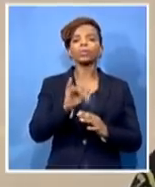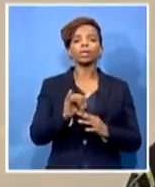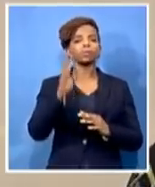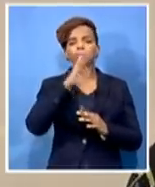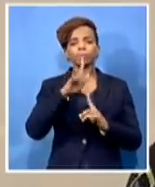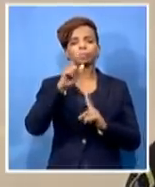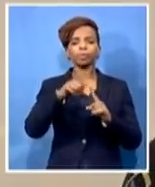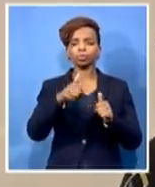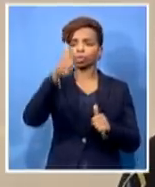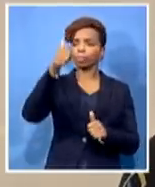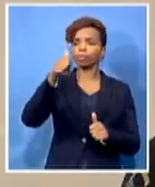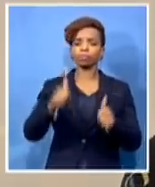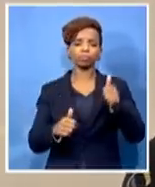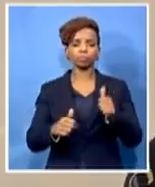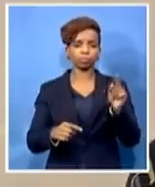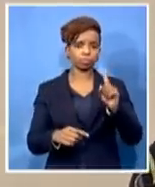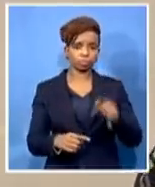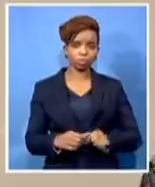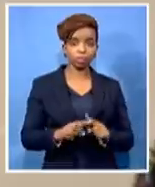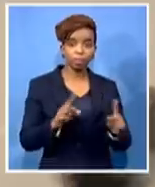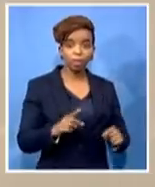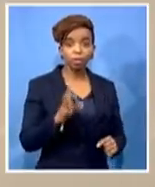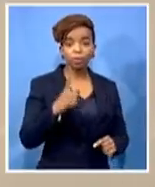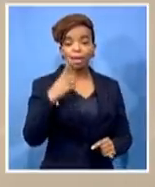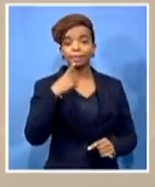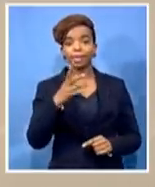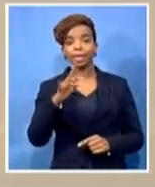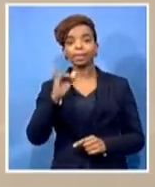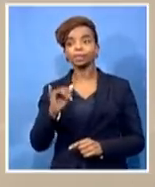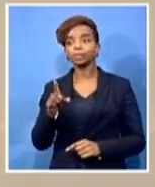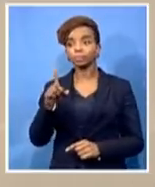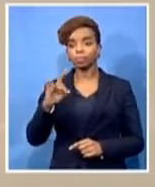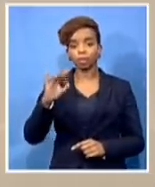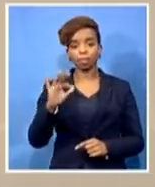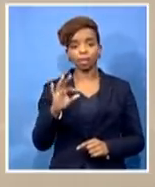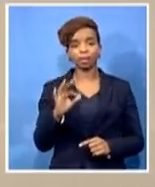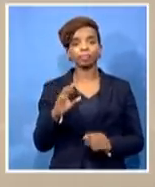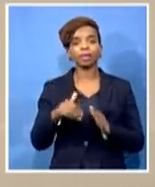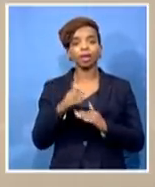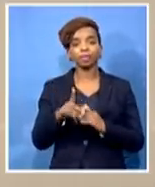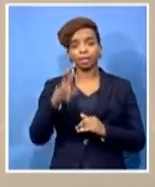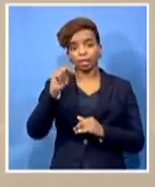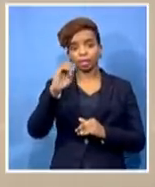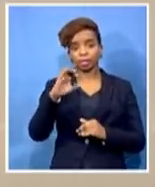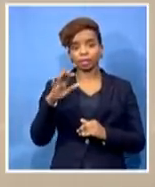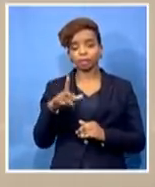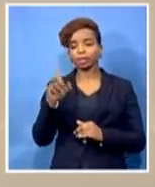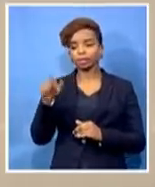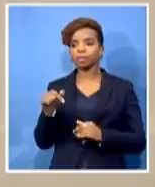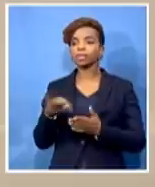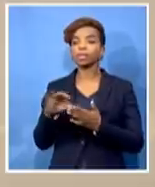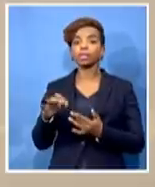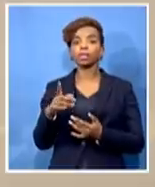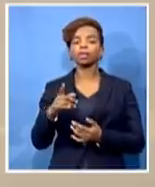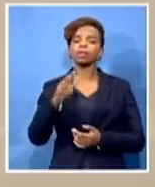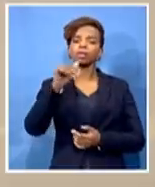people stepping aside from Monday after this weekend's NEC of the ANC? The ANC must cleanse itself. We need the ANC of Oliver Tambo, the ANC